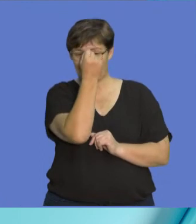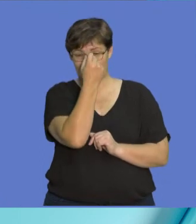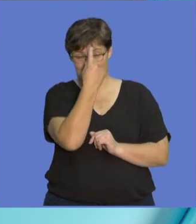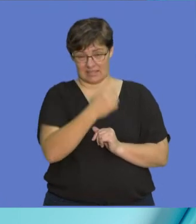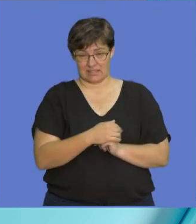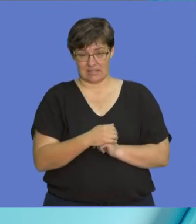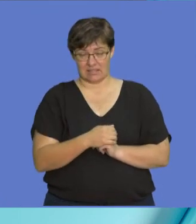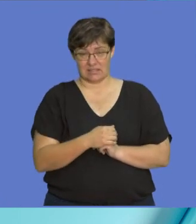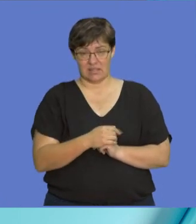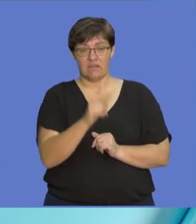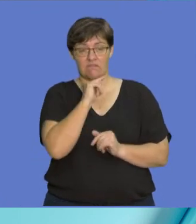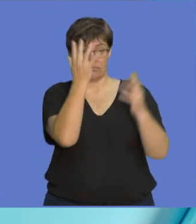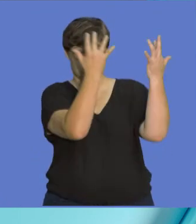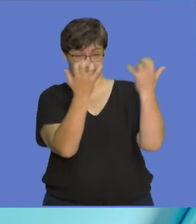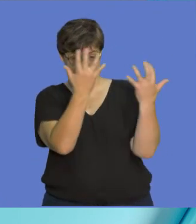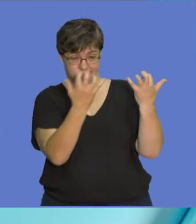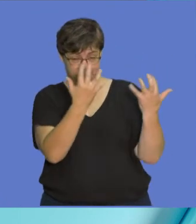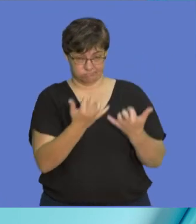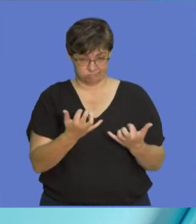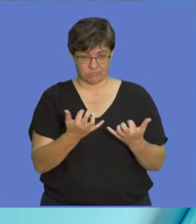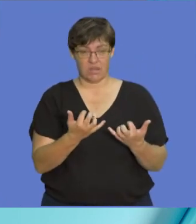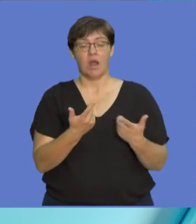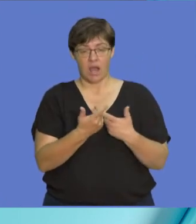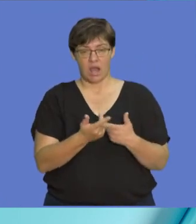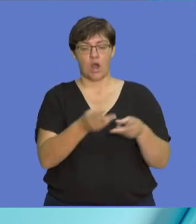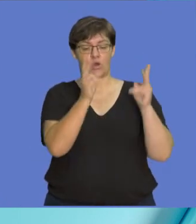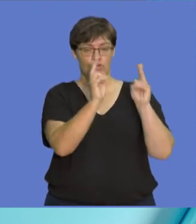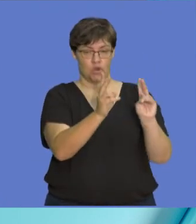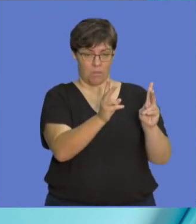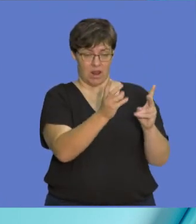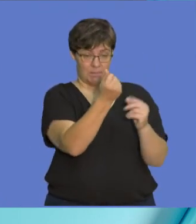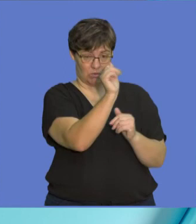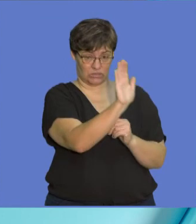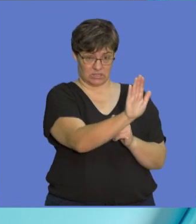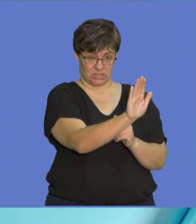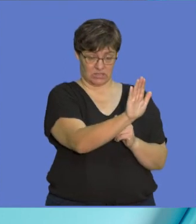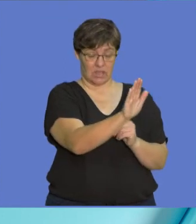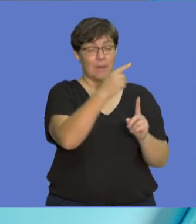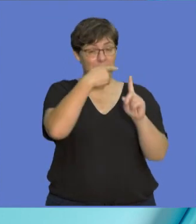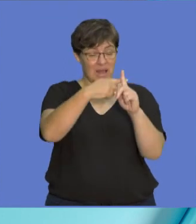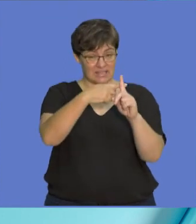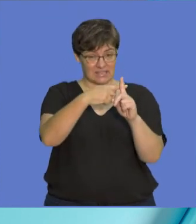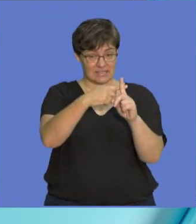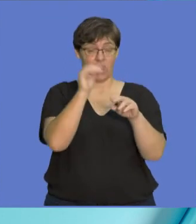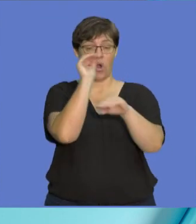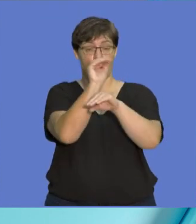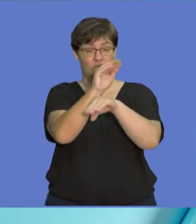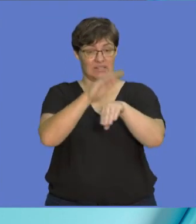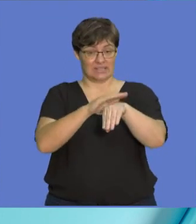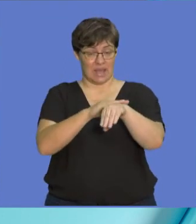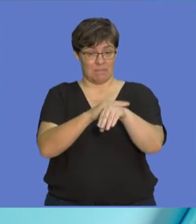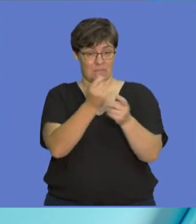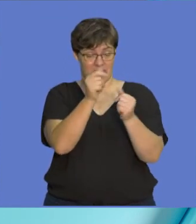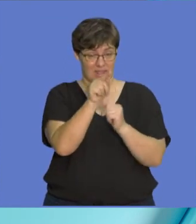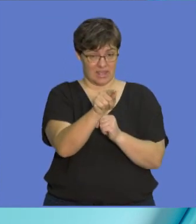understand, when you are doing this calculation, you take your normal rate, right, plus your overtime